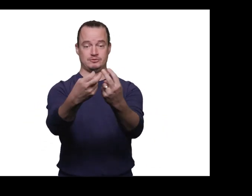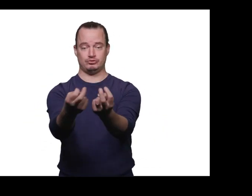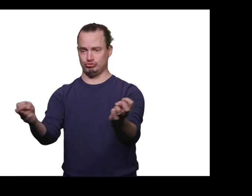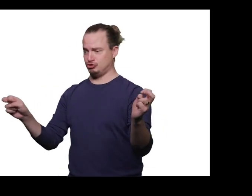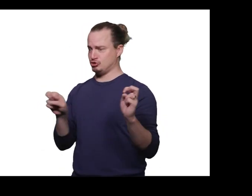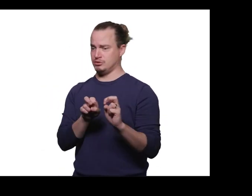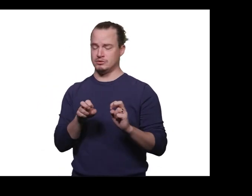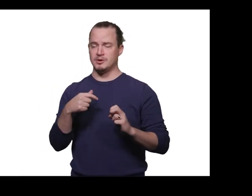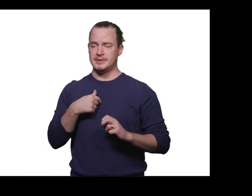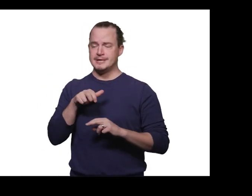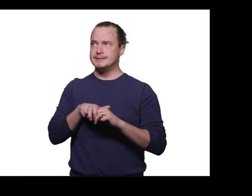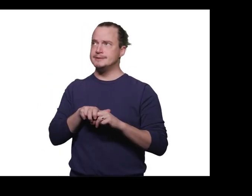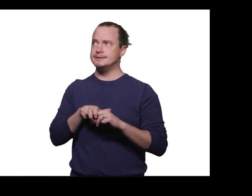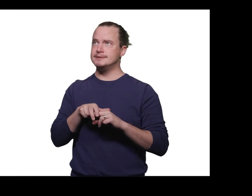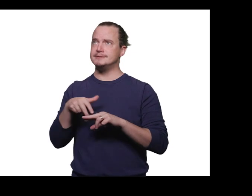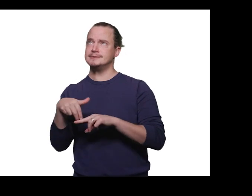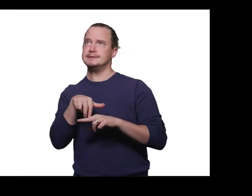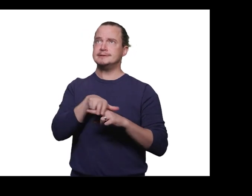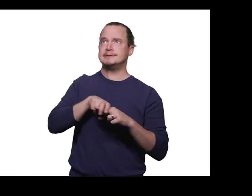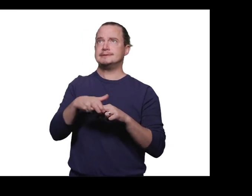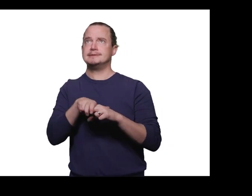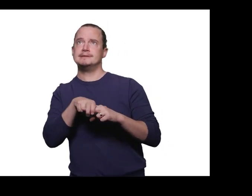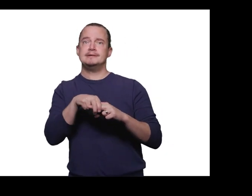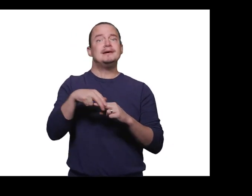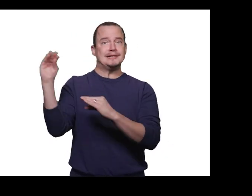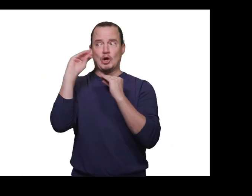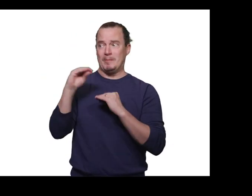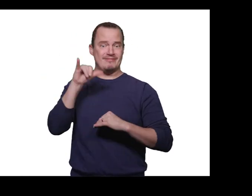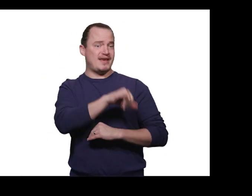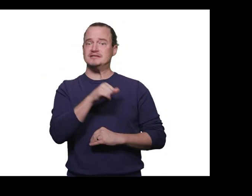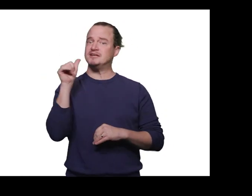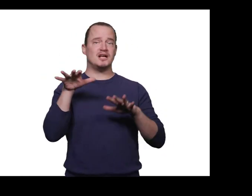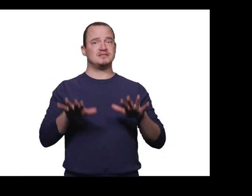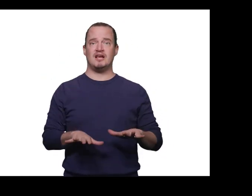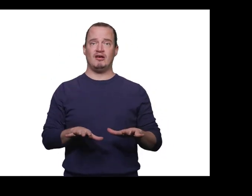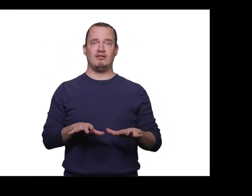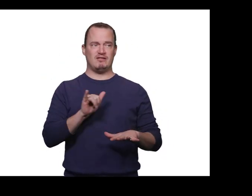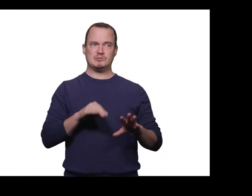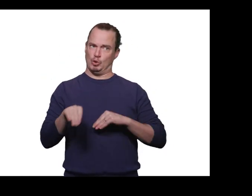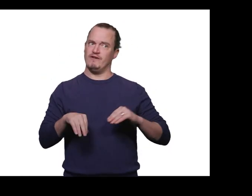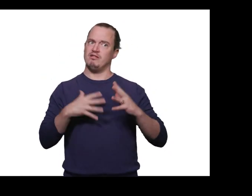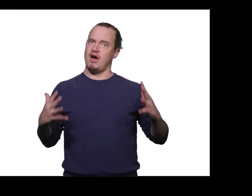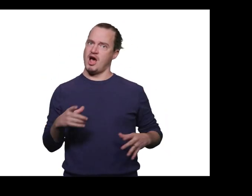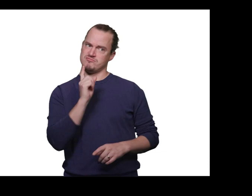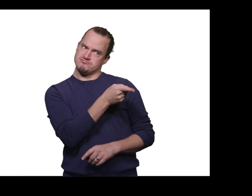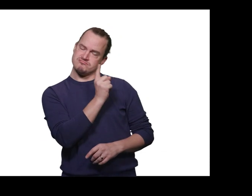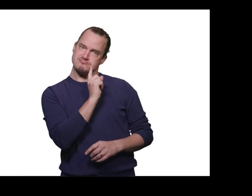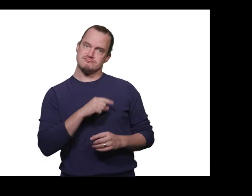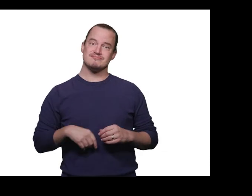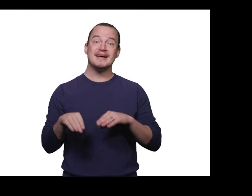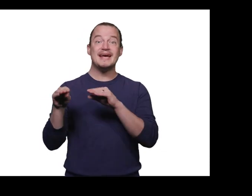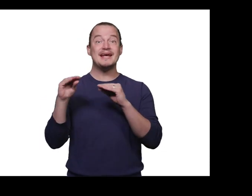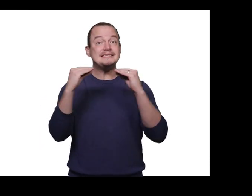circle. And let's see, they teach me that this is not sitting still when I move around a lot. And they teach me